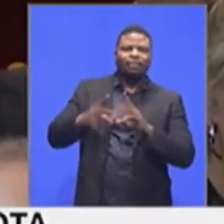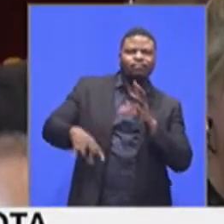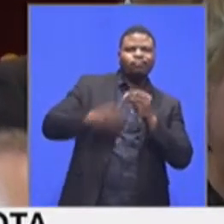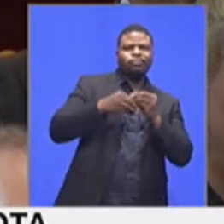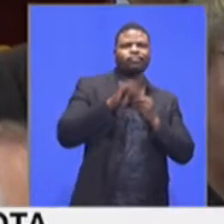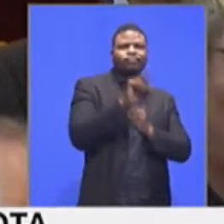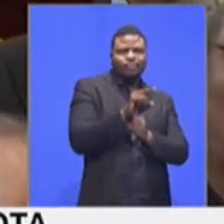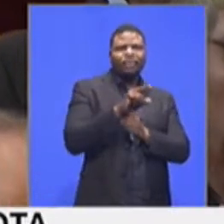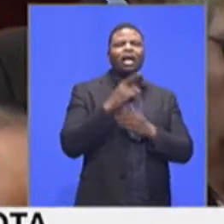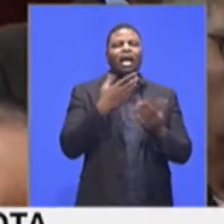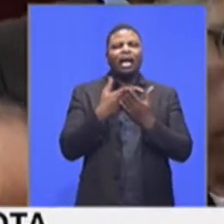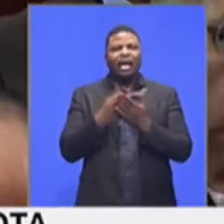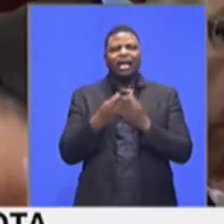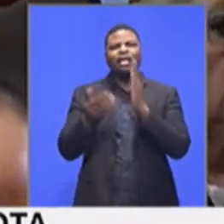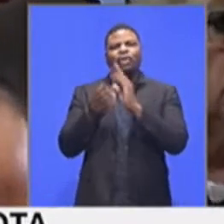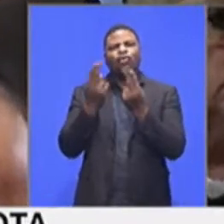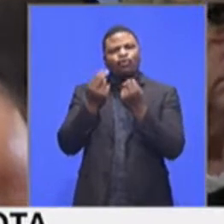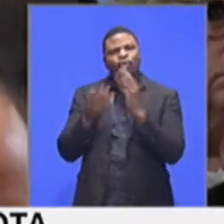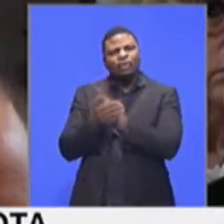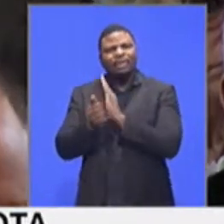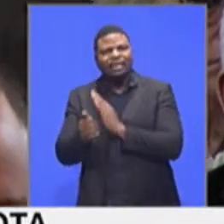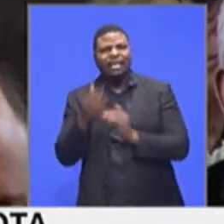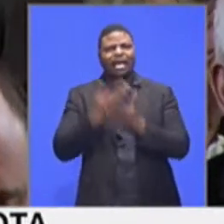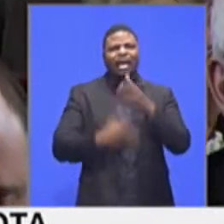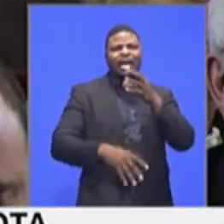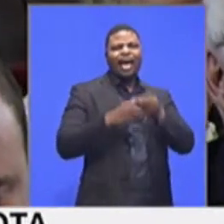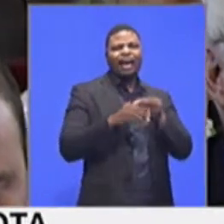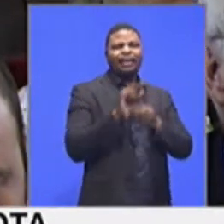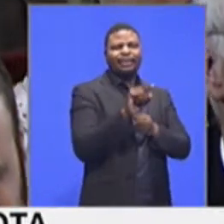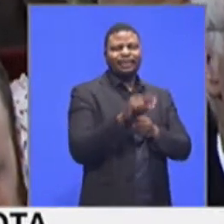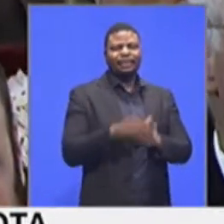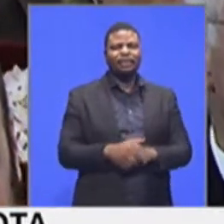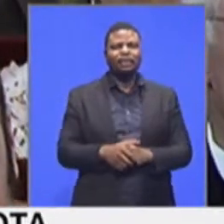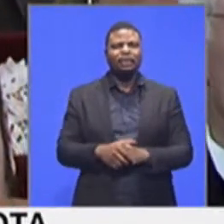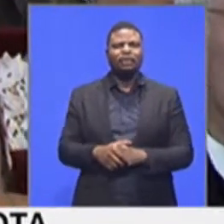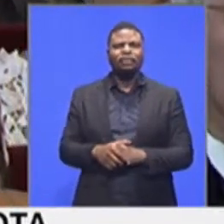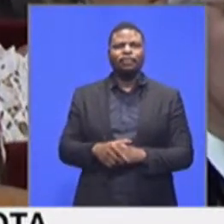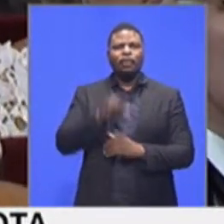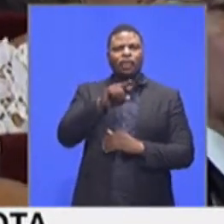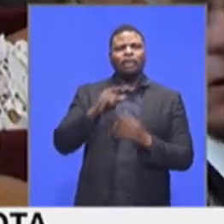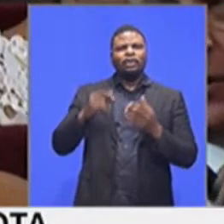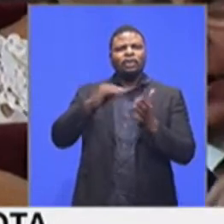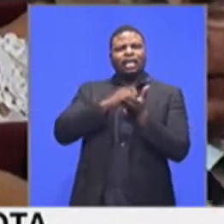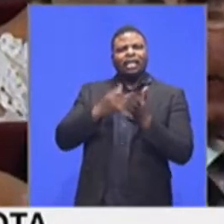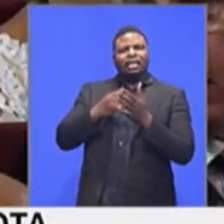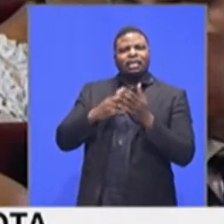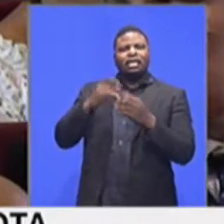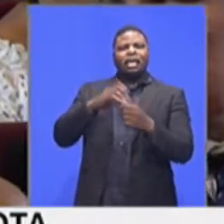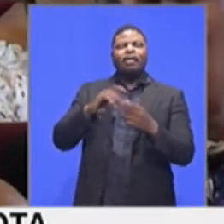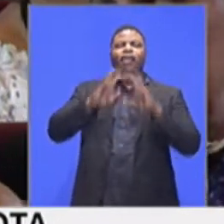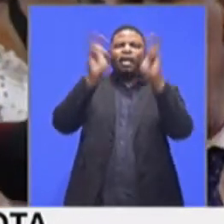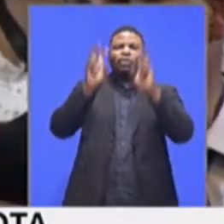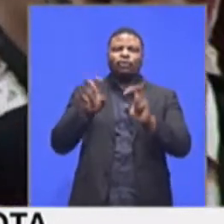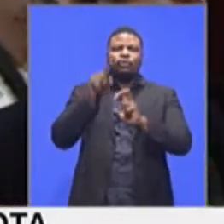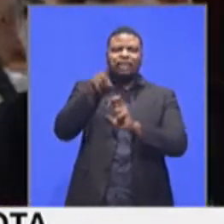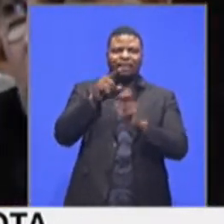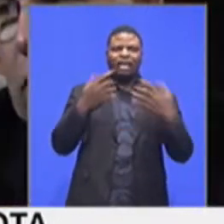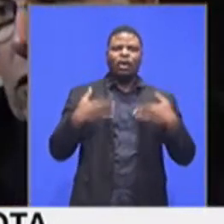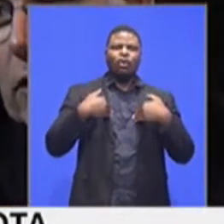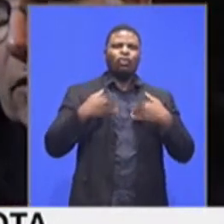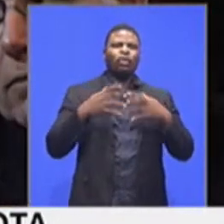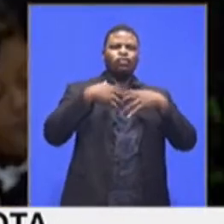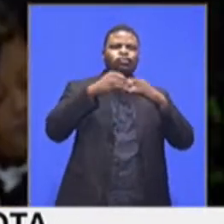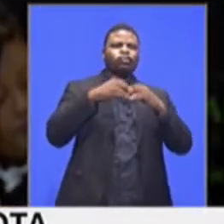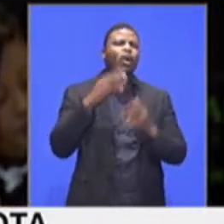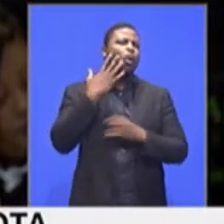and employment opportunities. Through the Just Energy Transition Investment Plan launched by the President in 2022